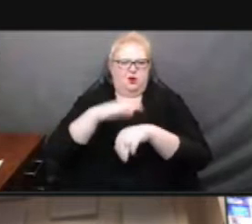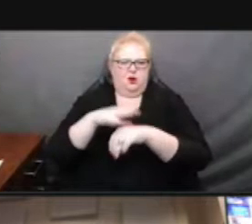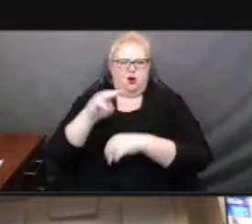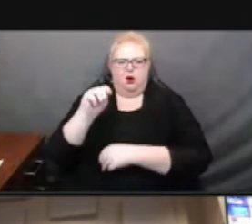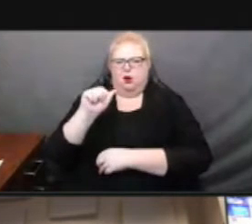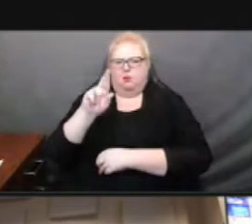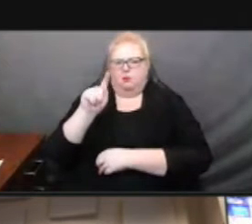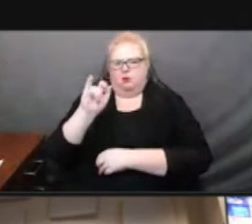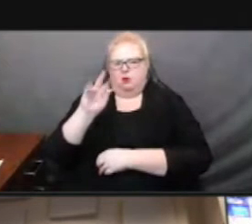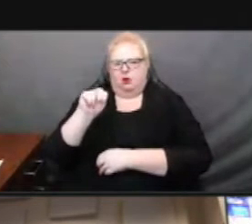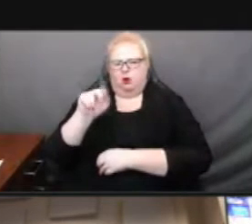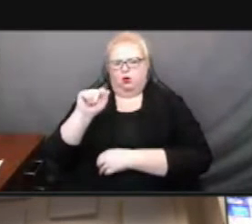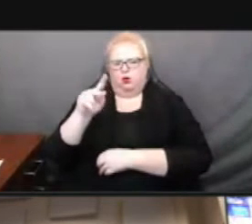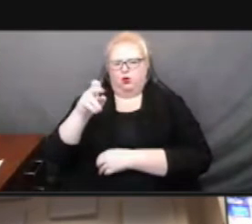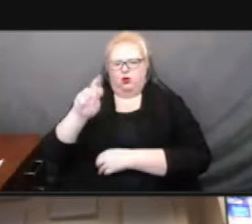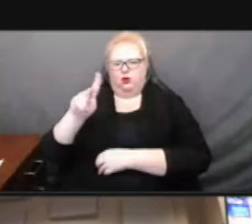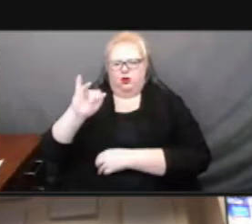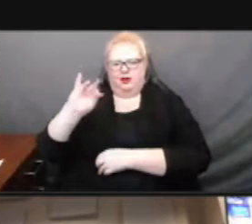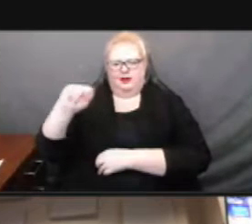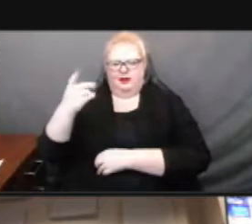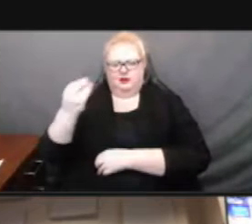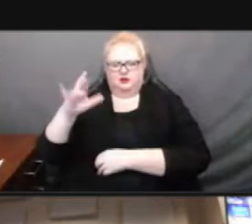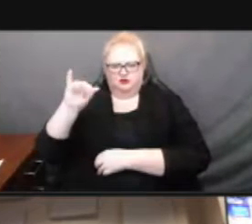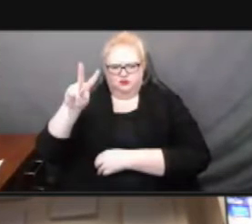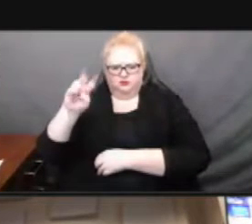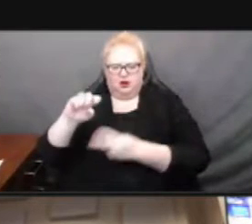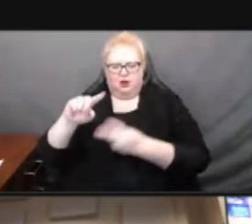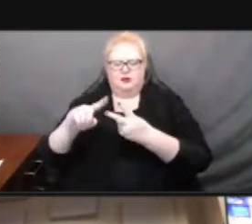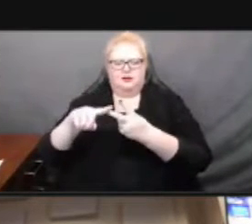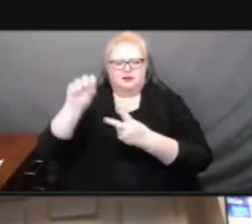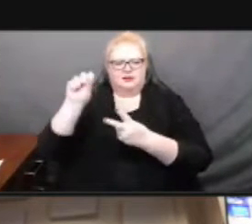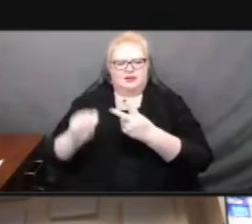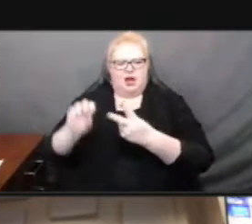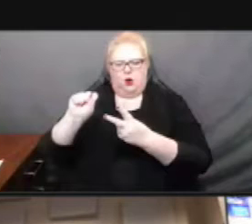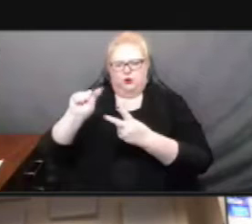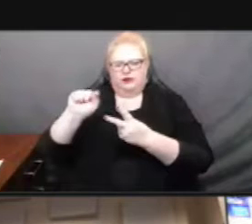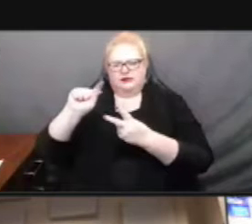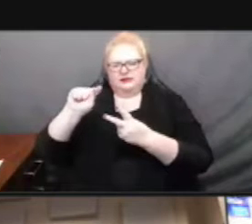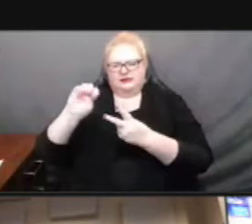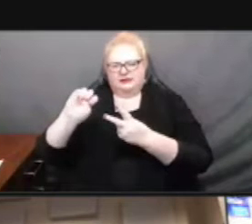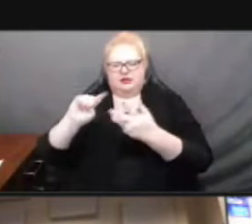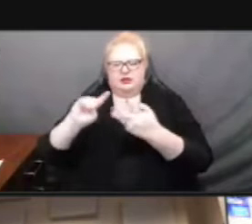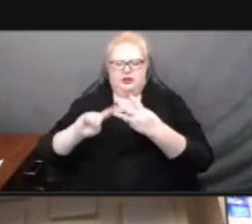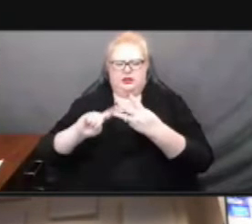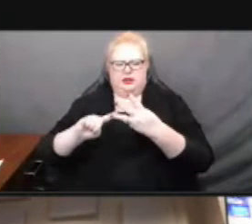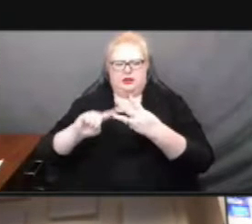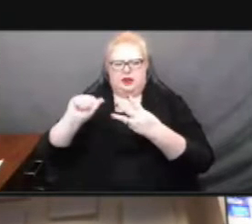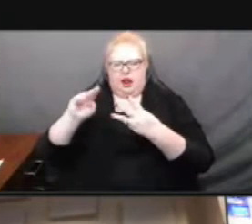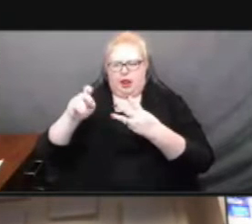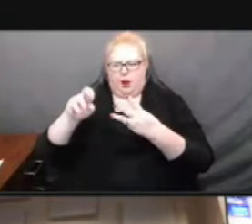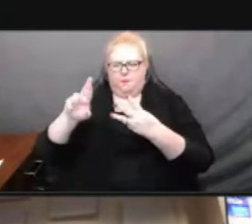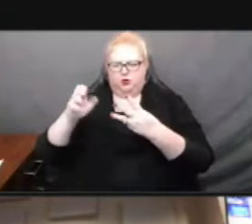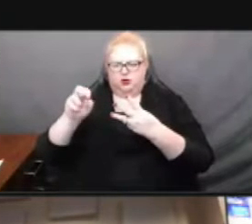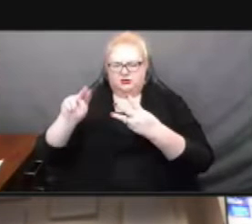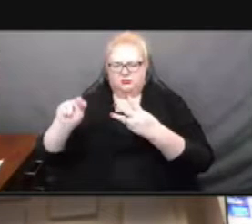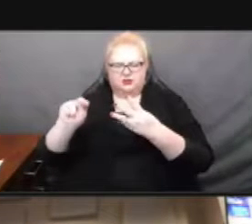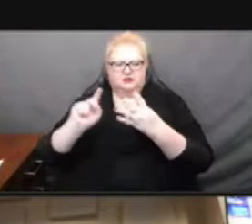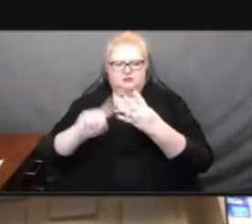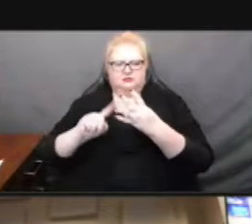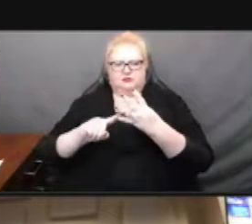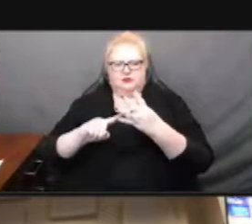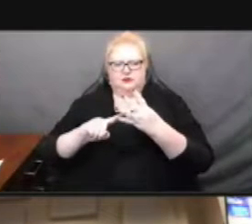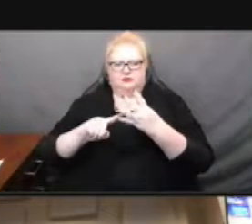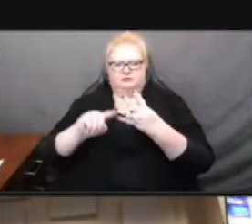Drive, second one's on State Street, third one on Amberson Street, Ives Road,